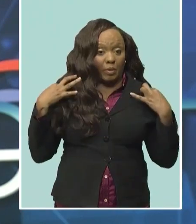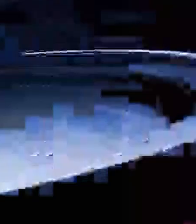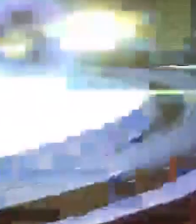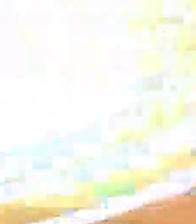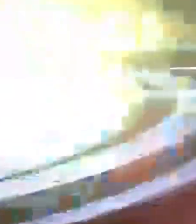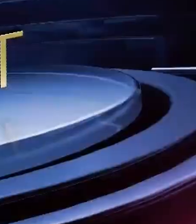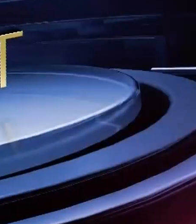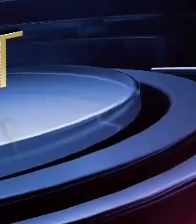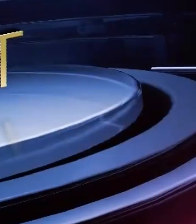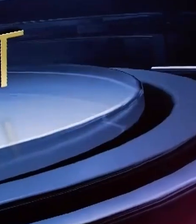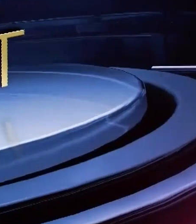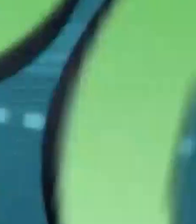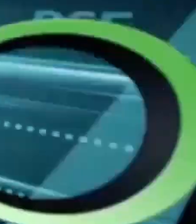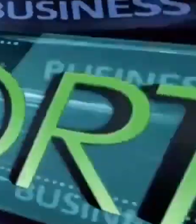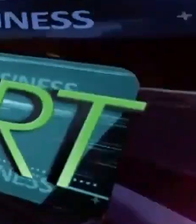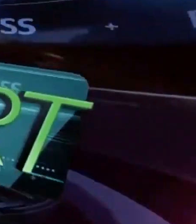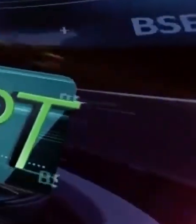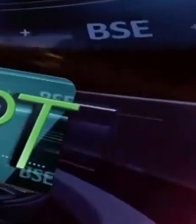police.